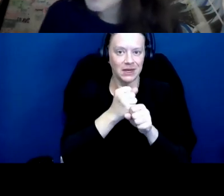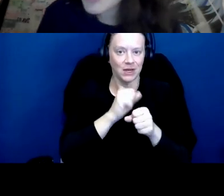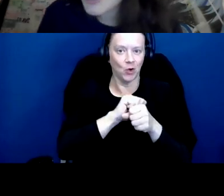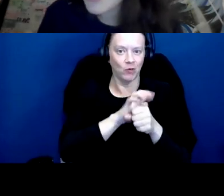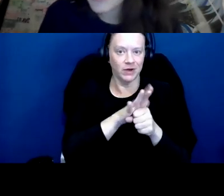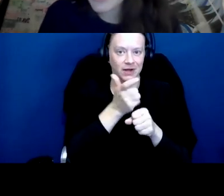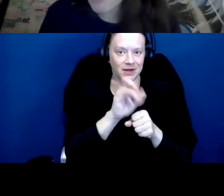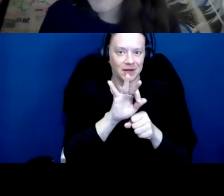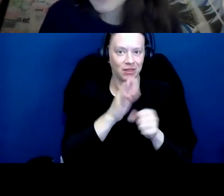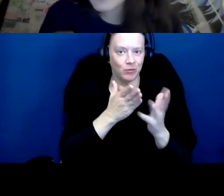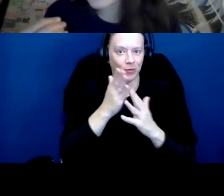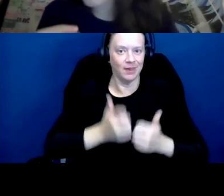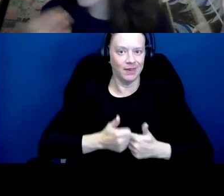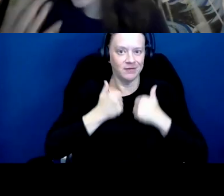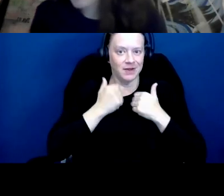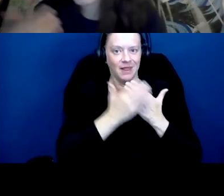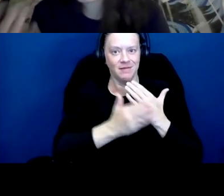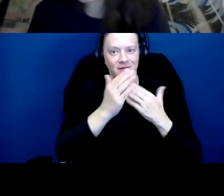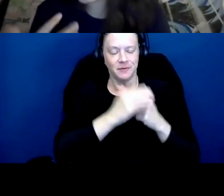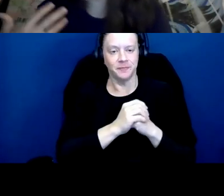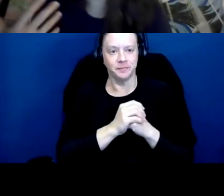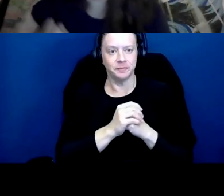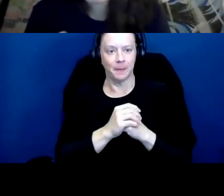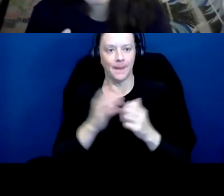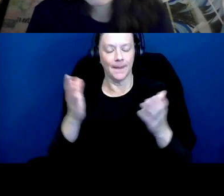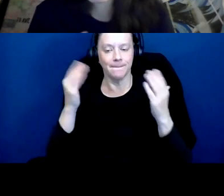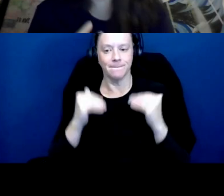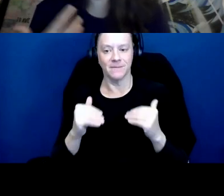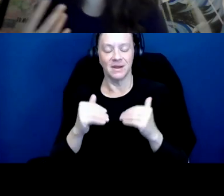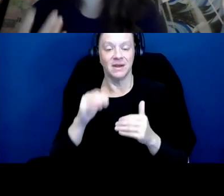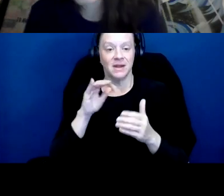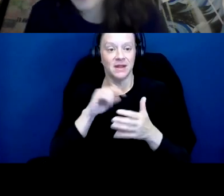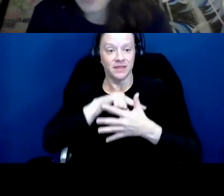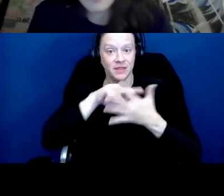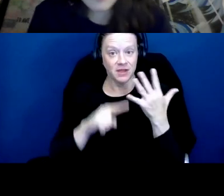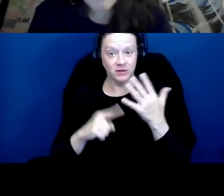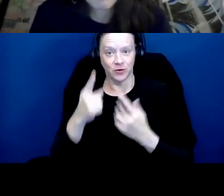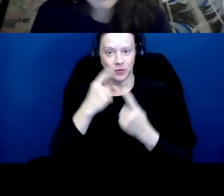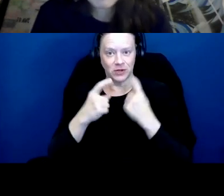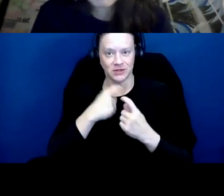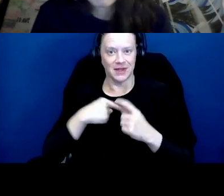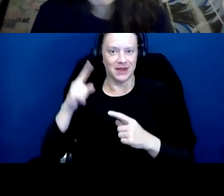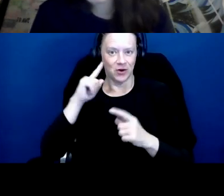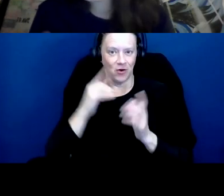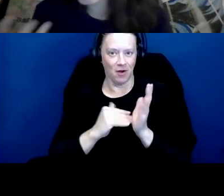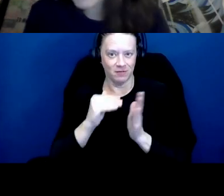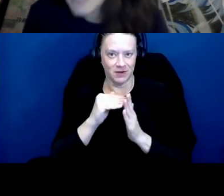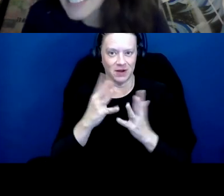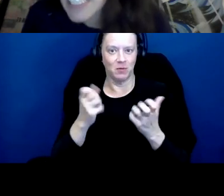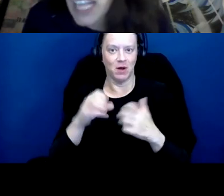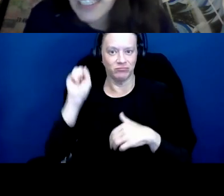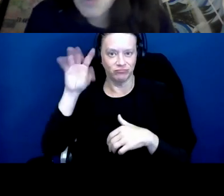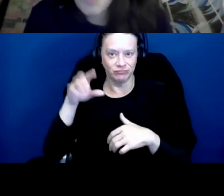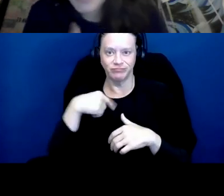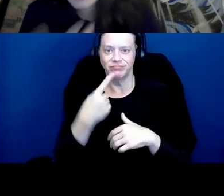Some questions I get often. I wanna just tell you the questions that I hear and then answer them. Well, but my kid